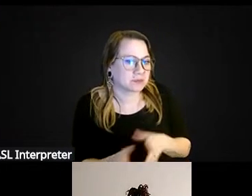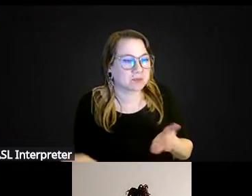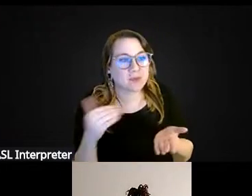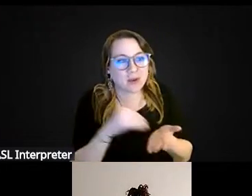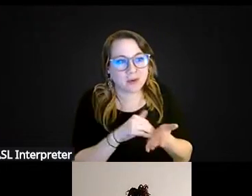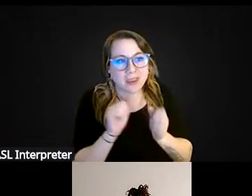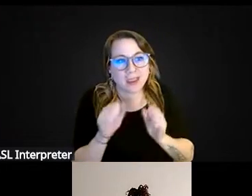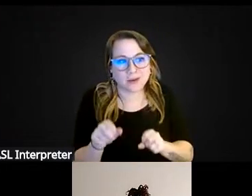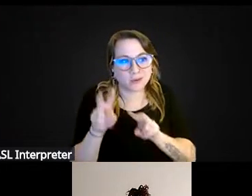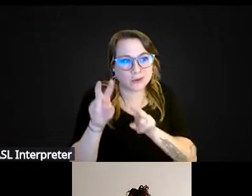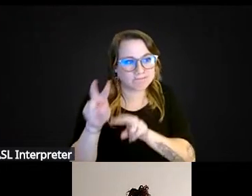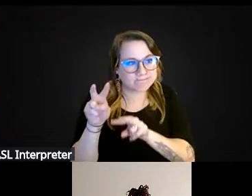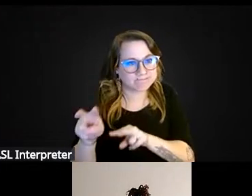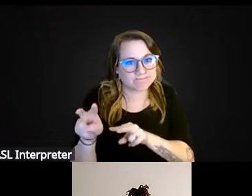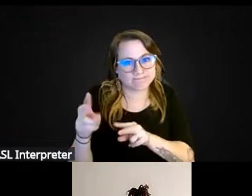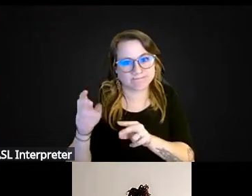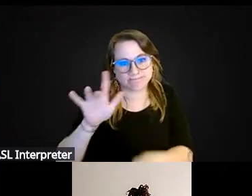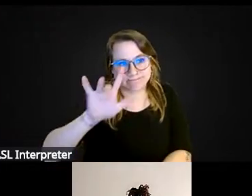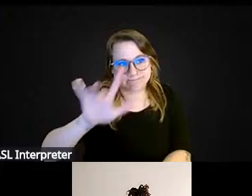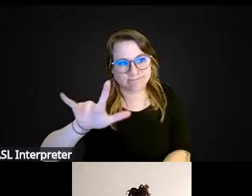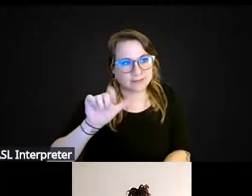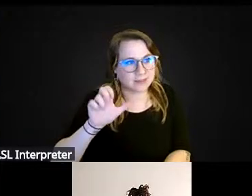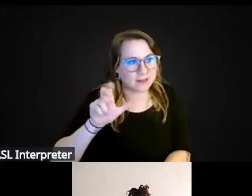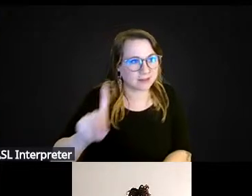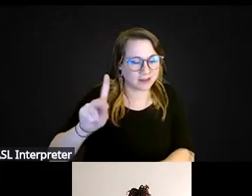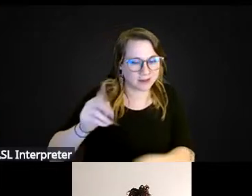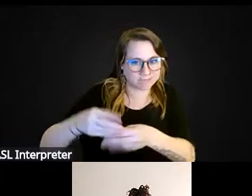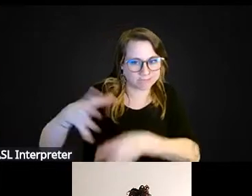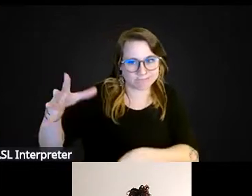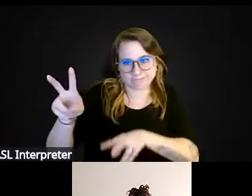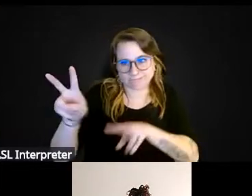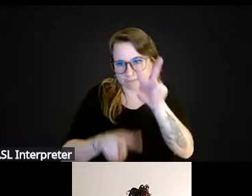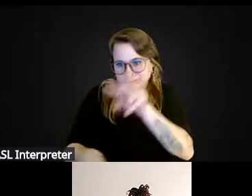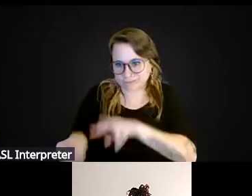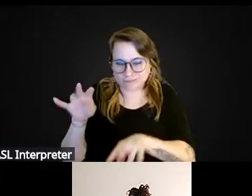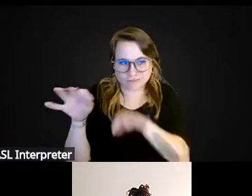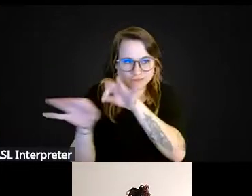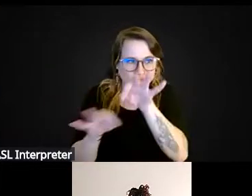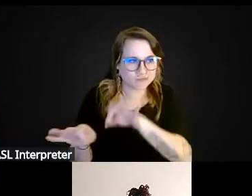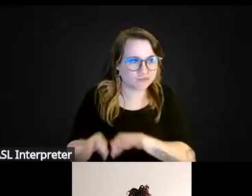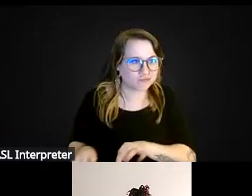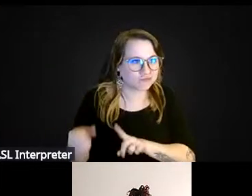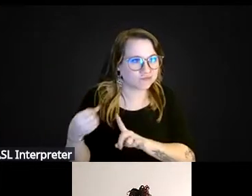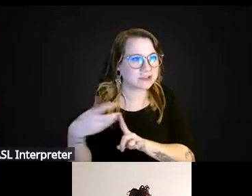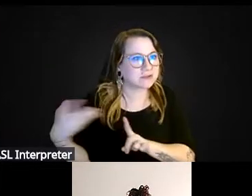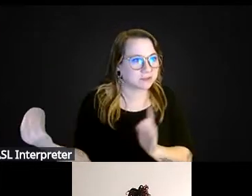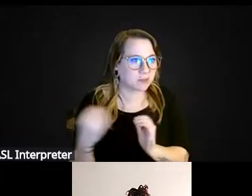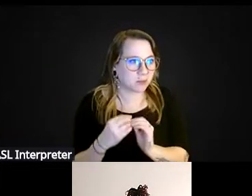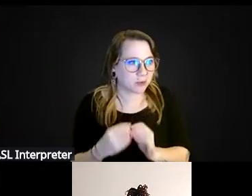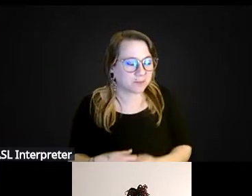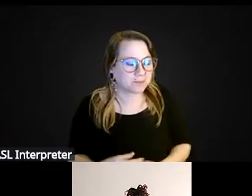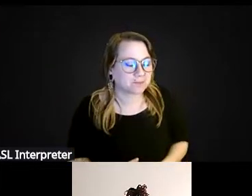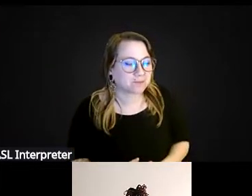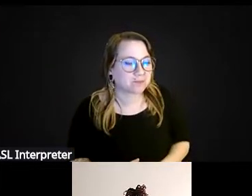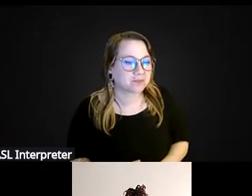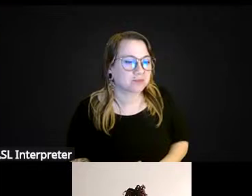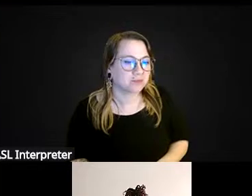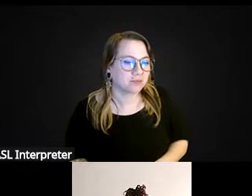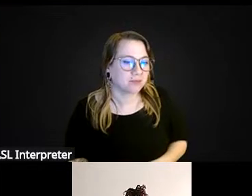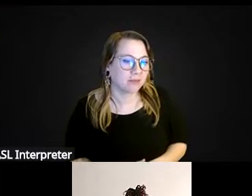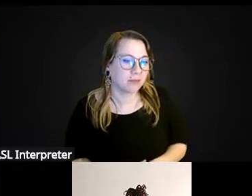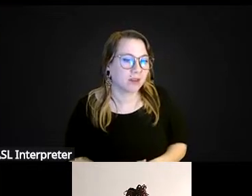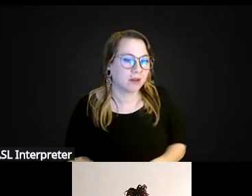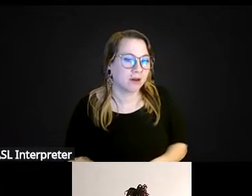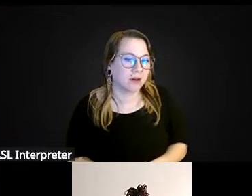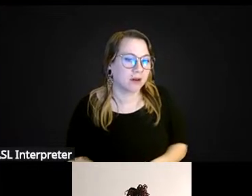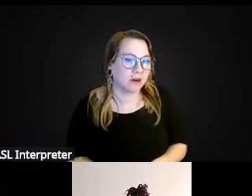look at it, click the link in the chat, and you can see the details of it. But basically, we want